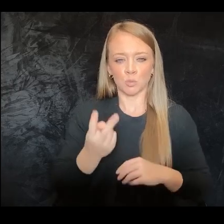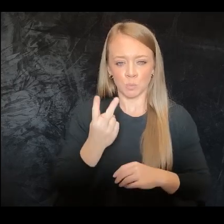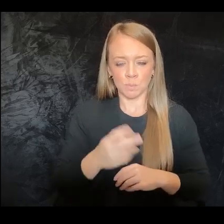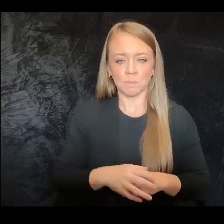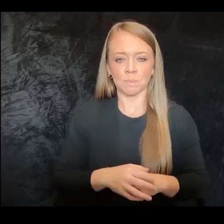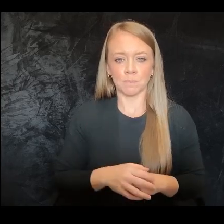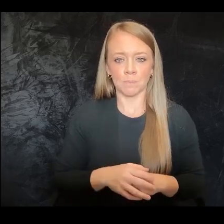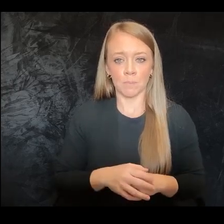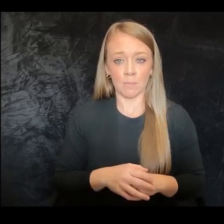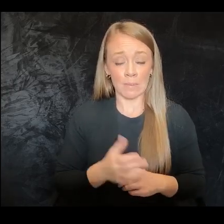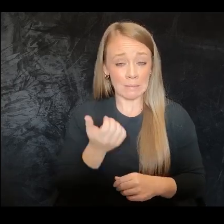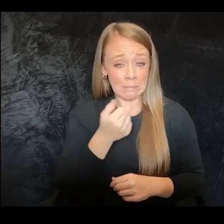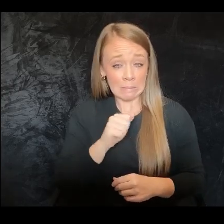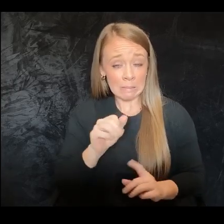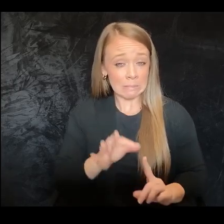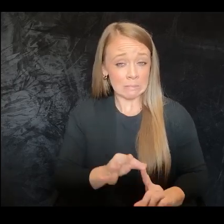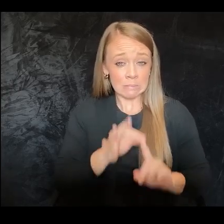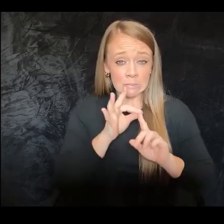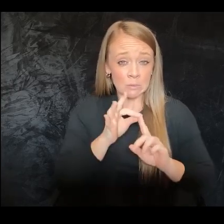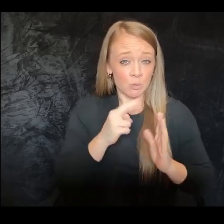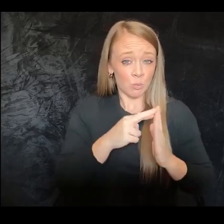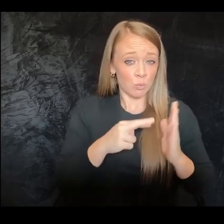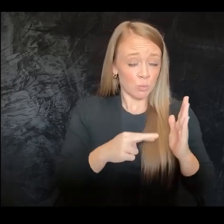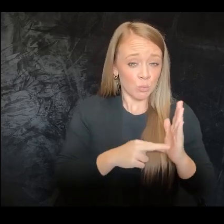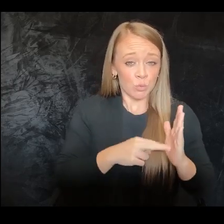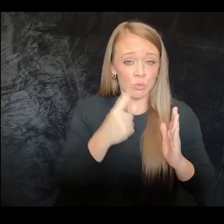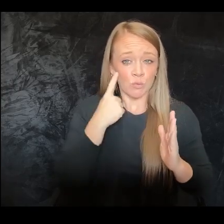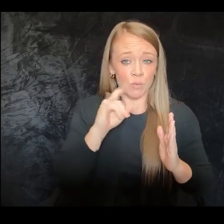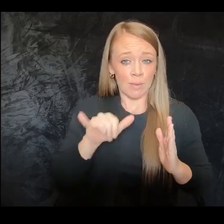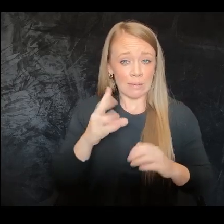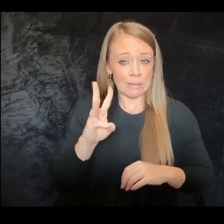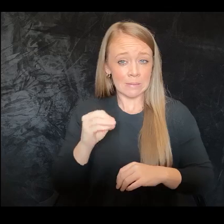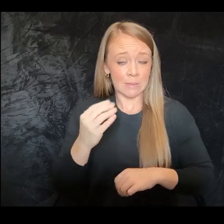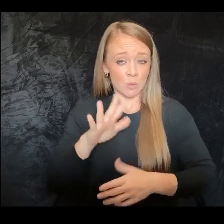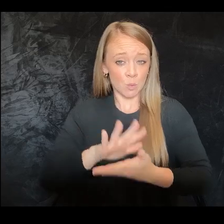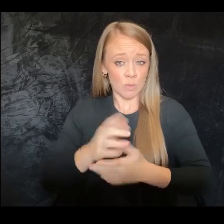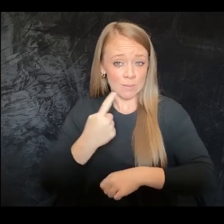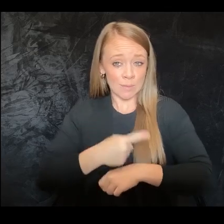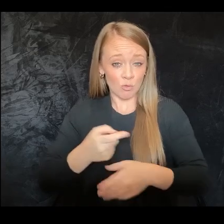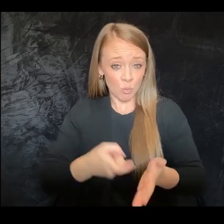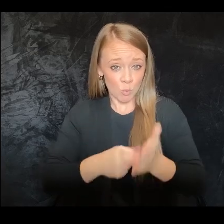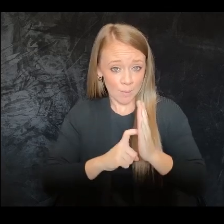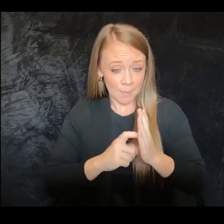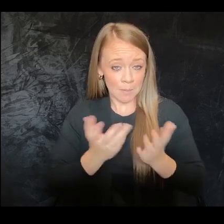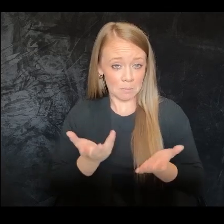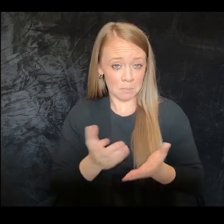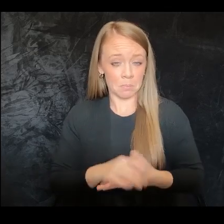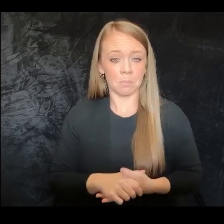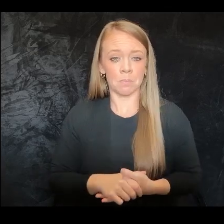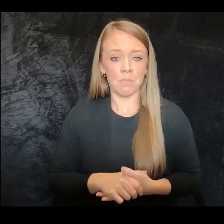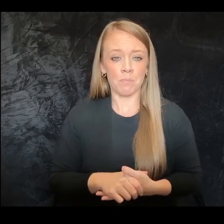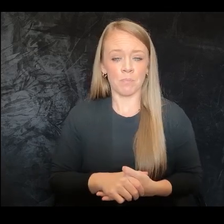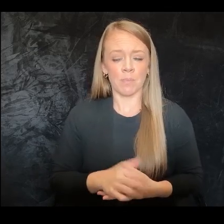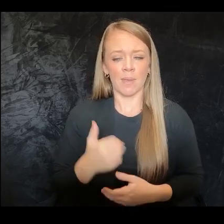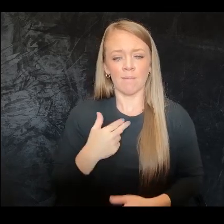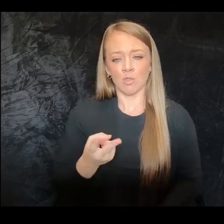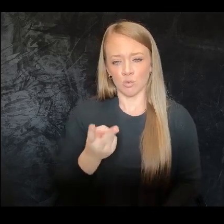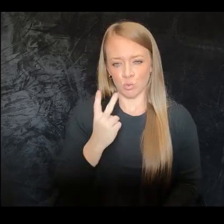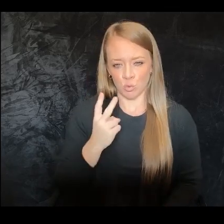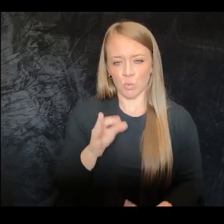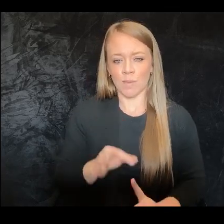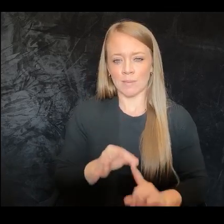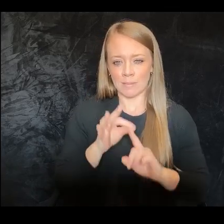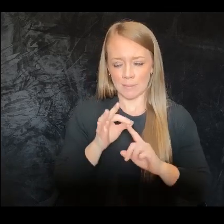question. Are there exceptions to the 60 school day requirement? There are